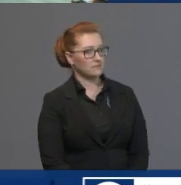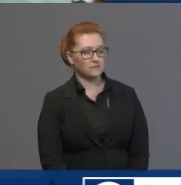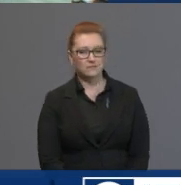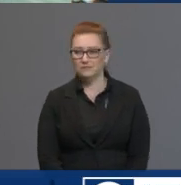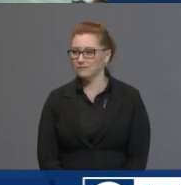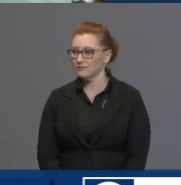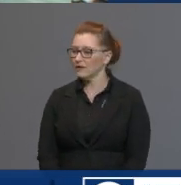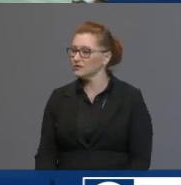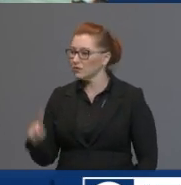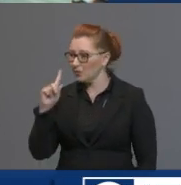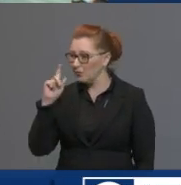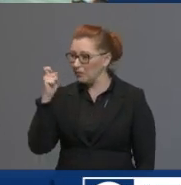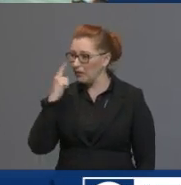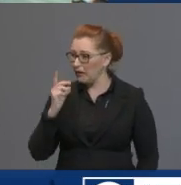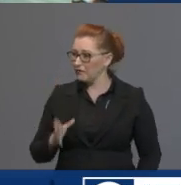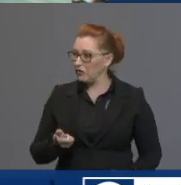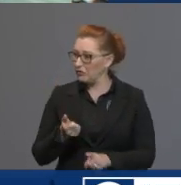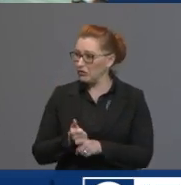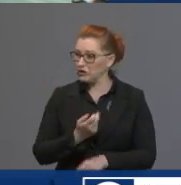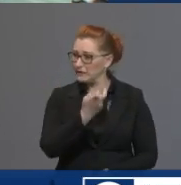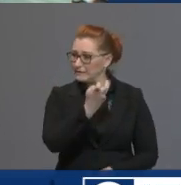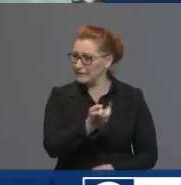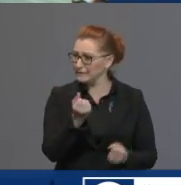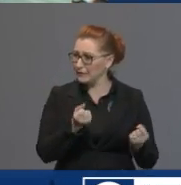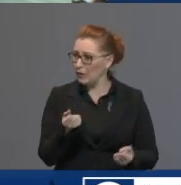4. Yeah. 3 1.